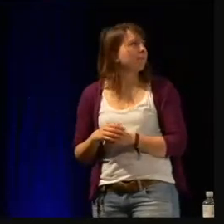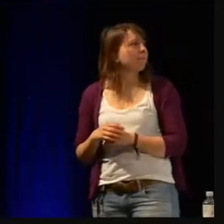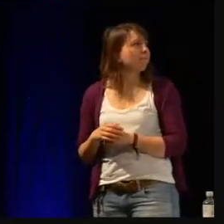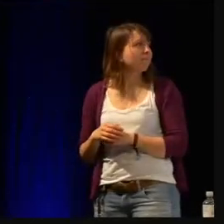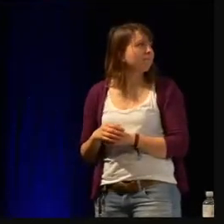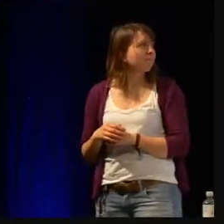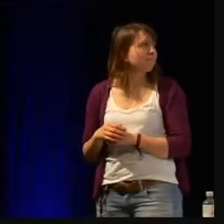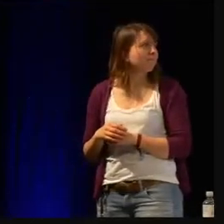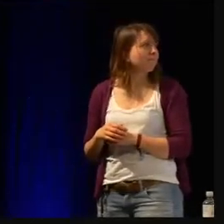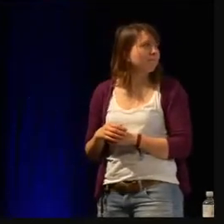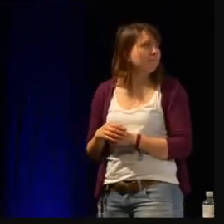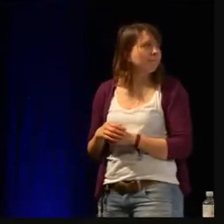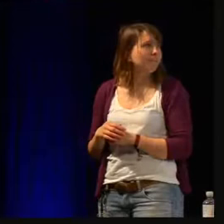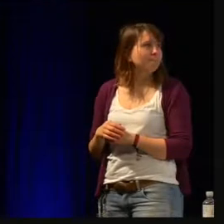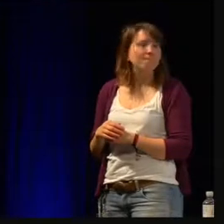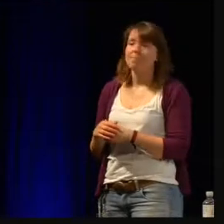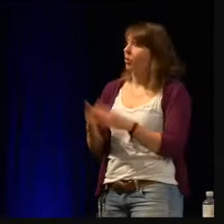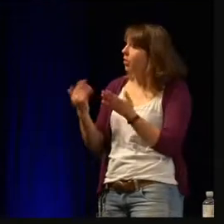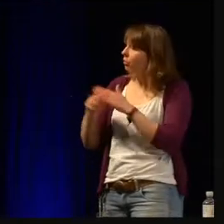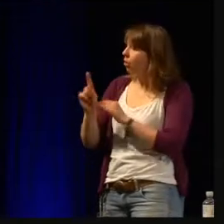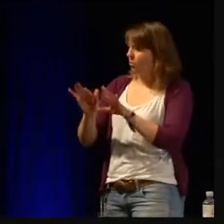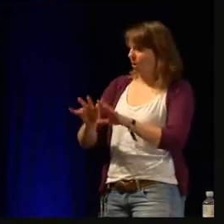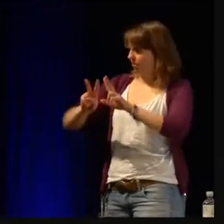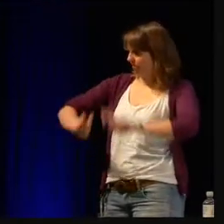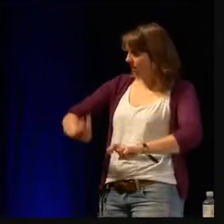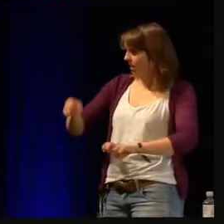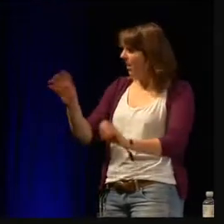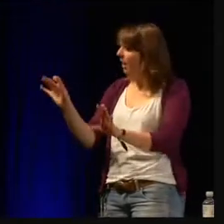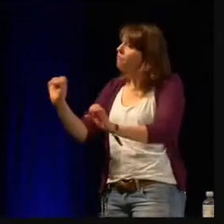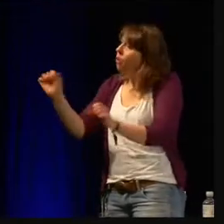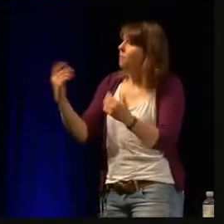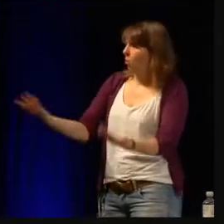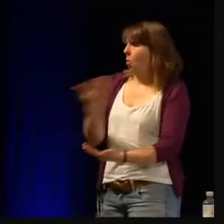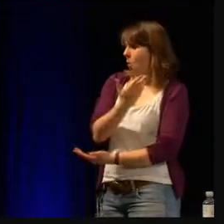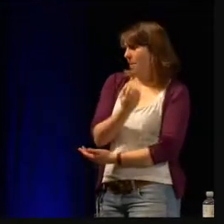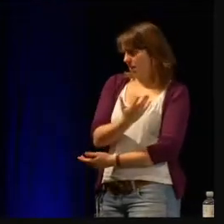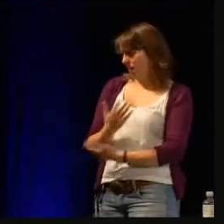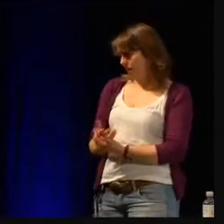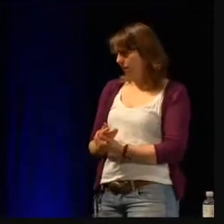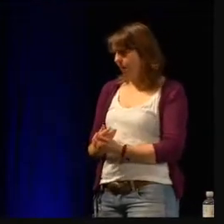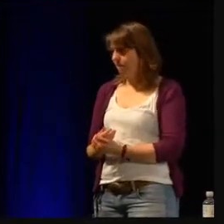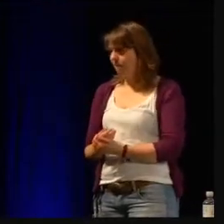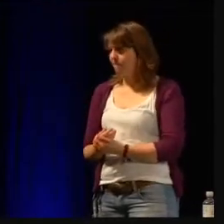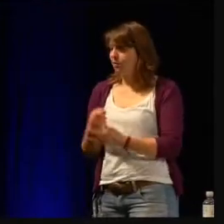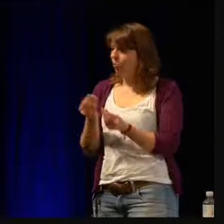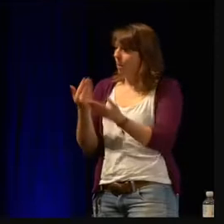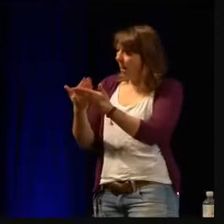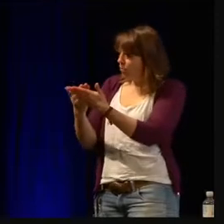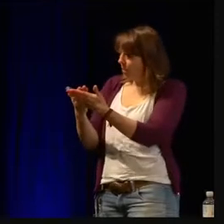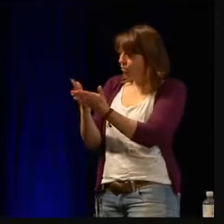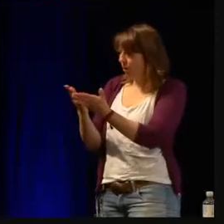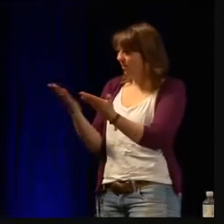then the gender does not show up in the Turkish language. But when you translate it back, the gender was mixed around the other way.